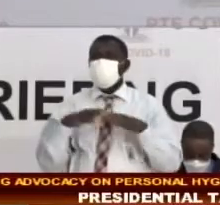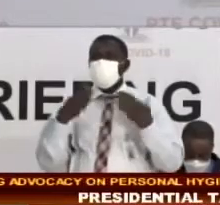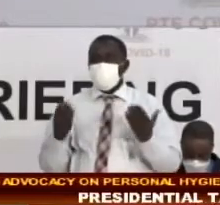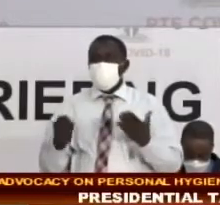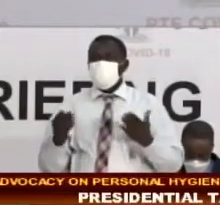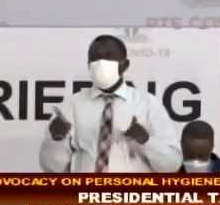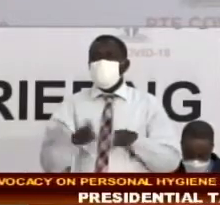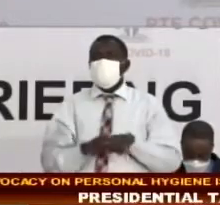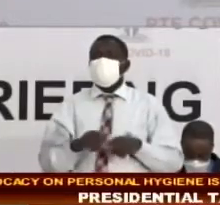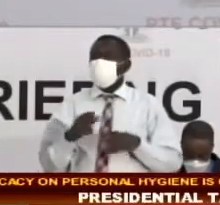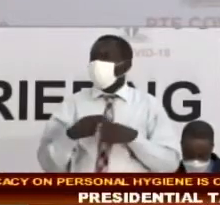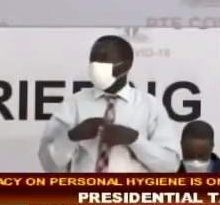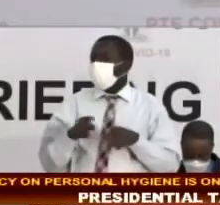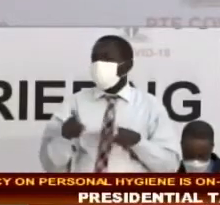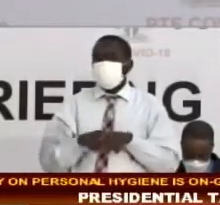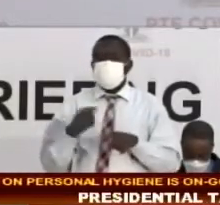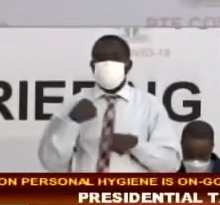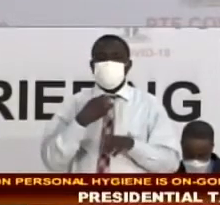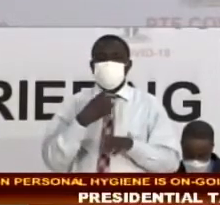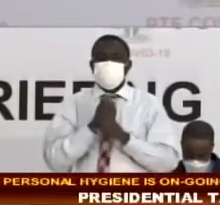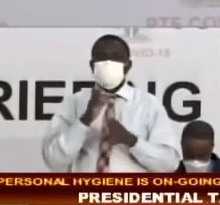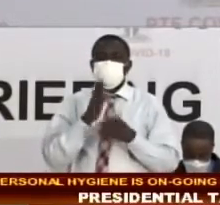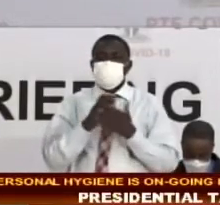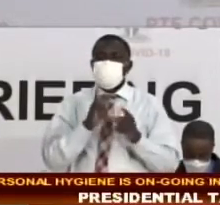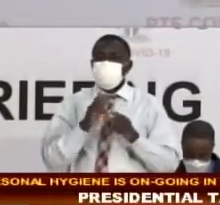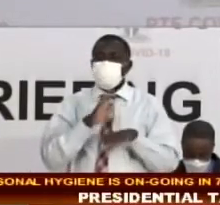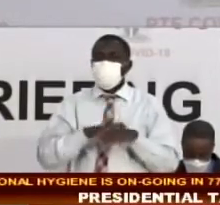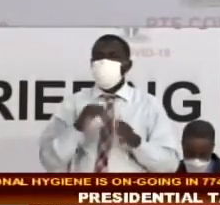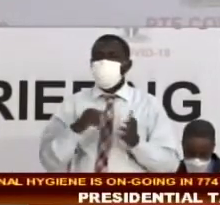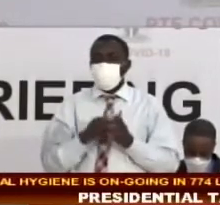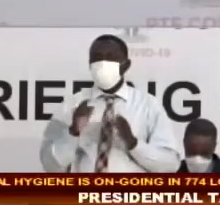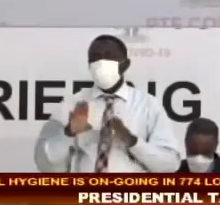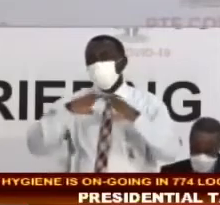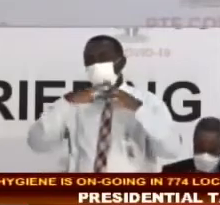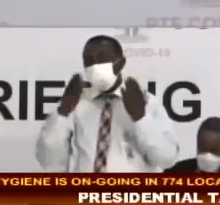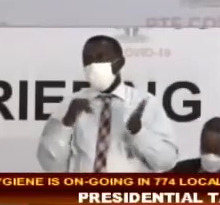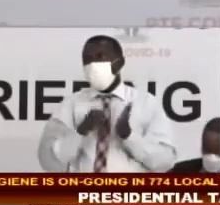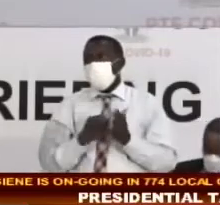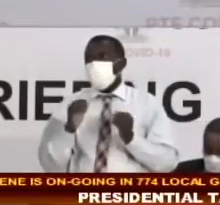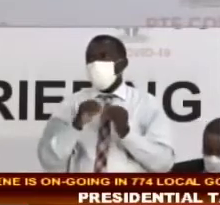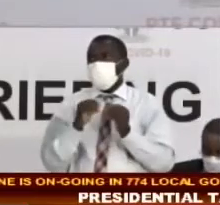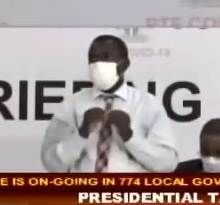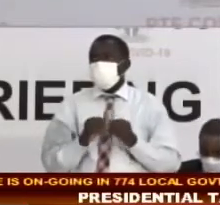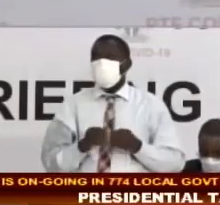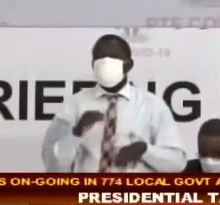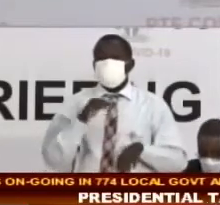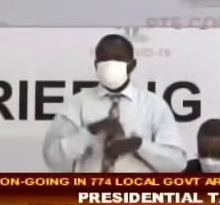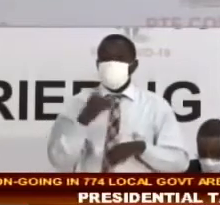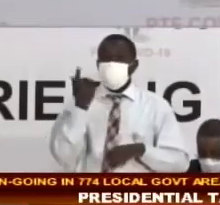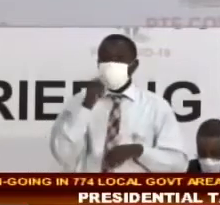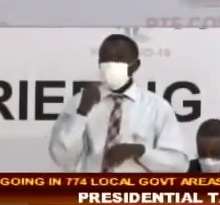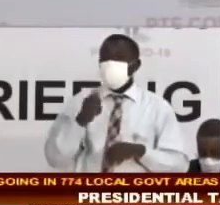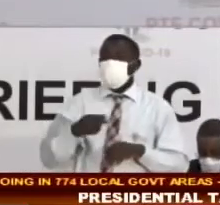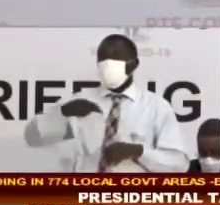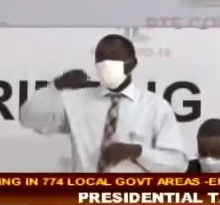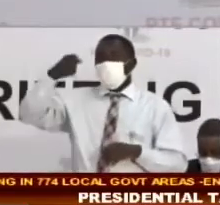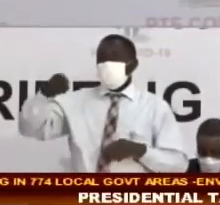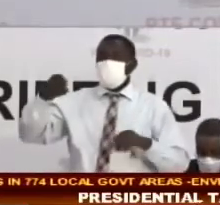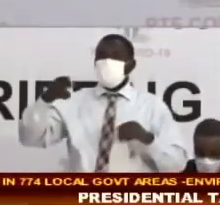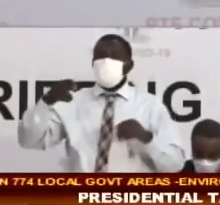and as soon as we can get some people on it, they can open it up further. At the tertiary, our